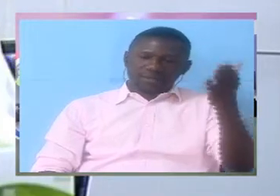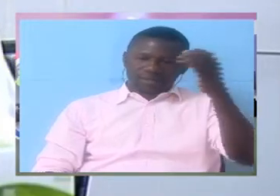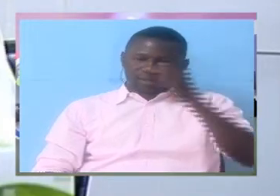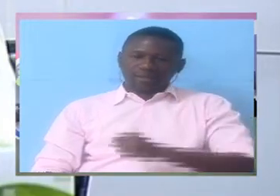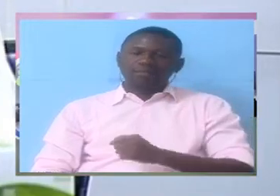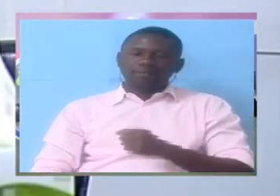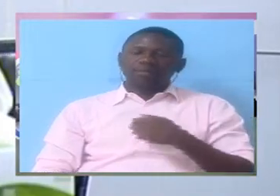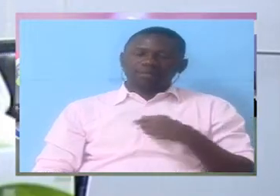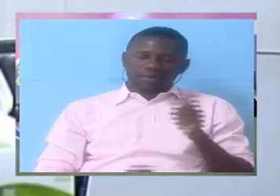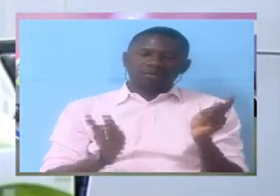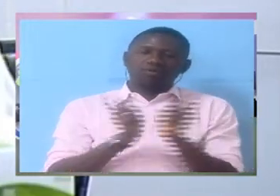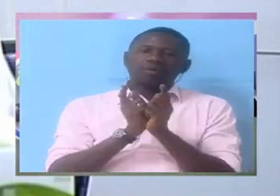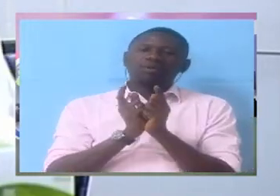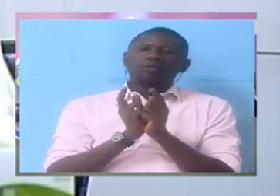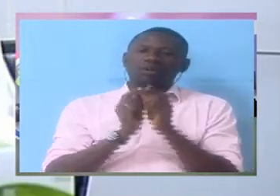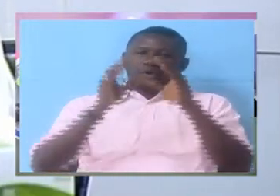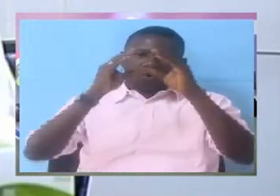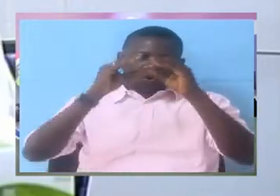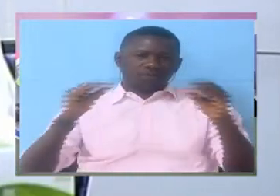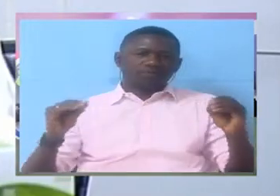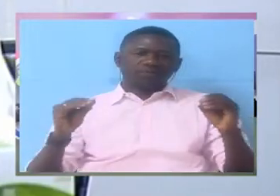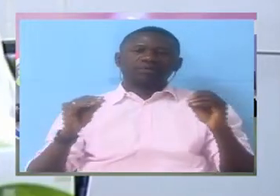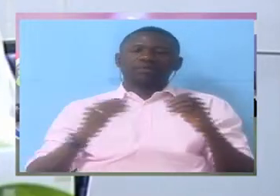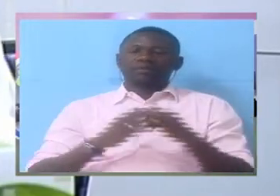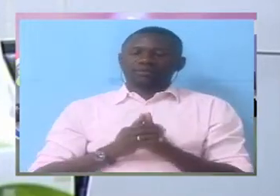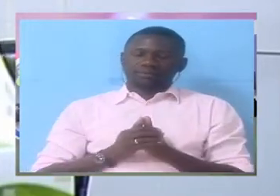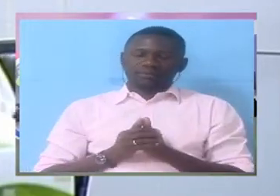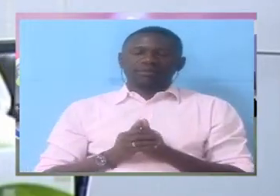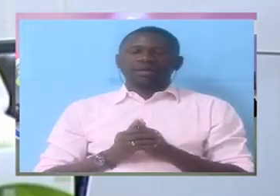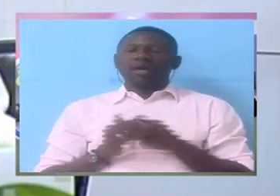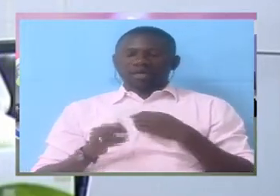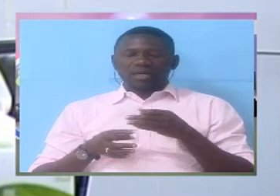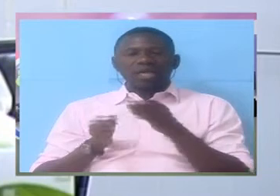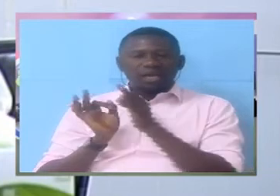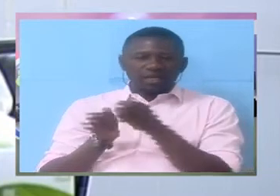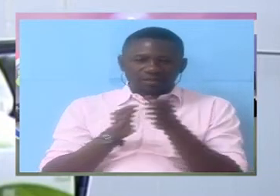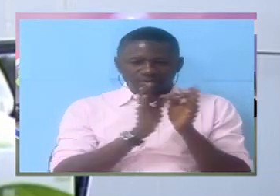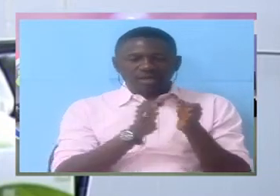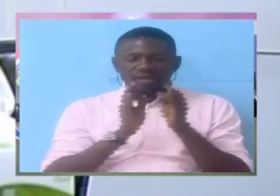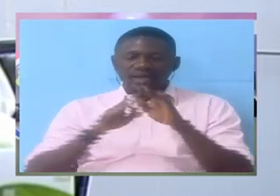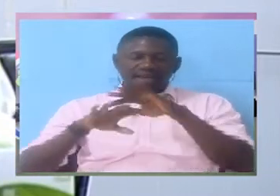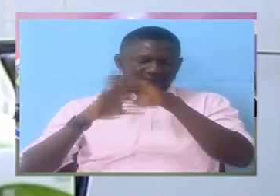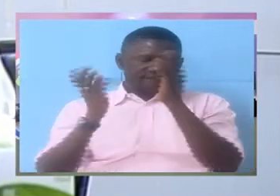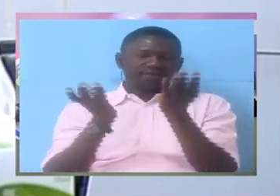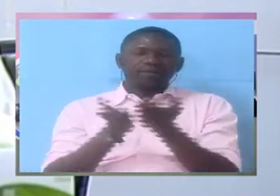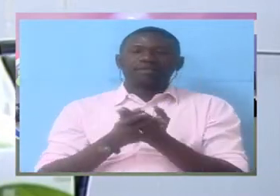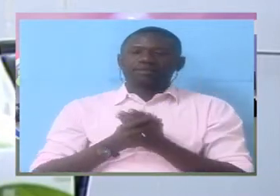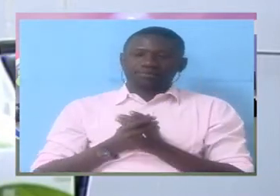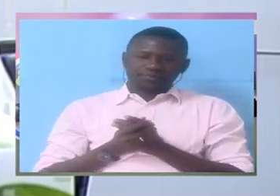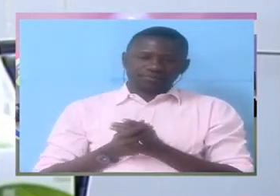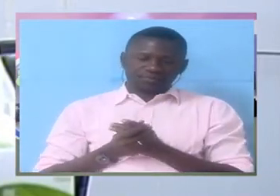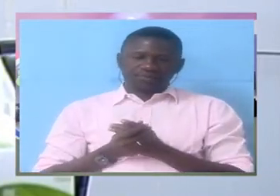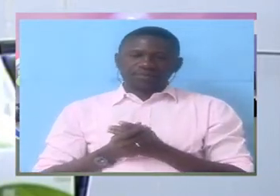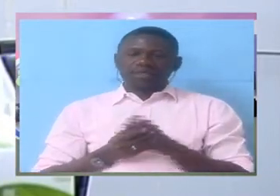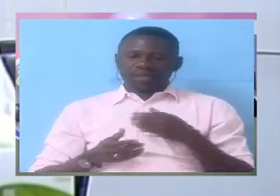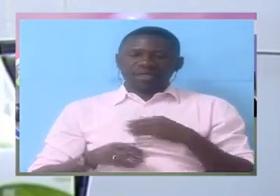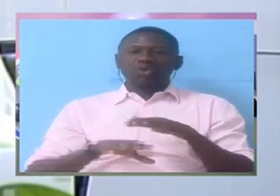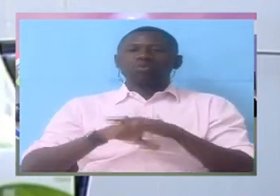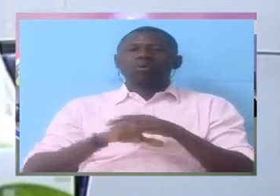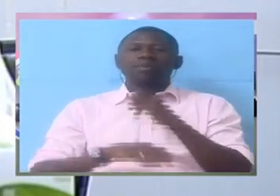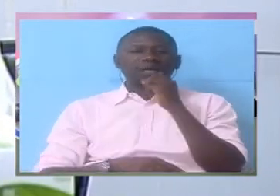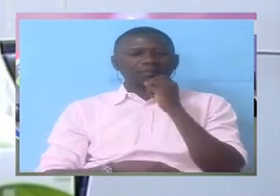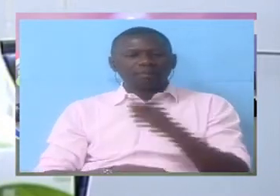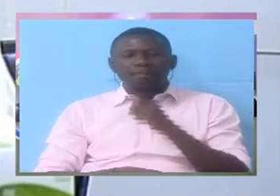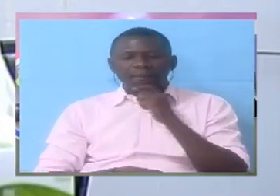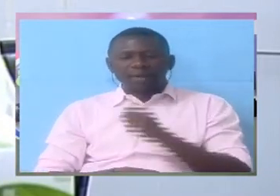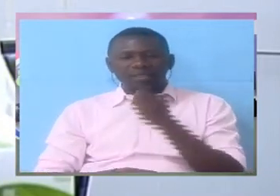his office. Datala office oto. And the matter was explained to him. Ya kulbe bay nyoto. And he said, well, the